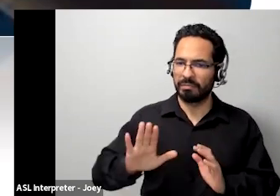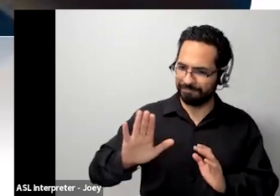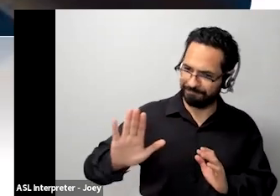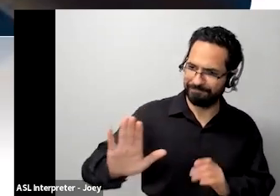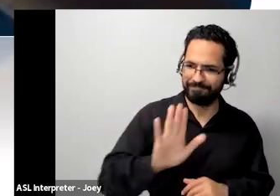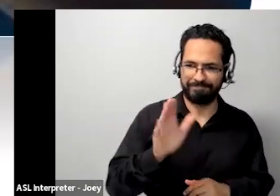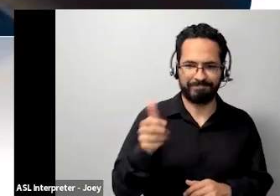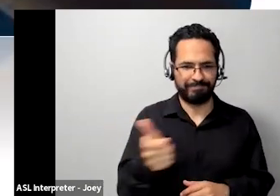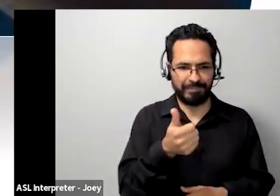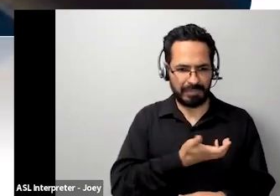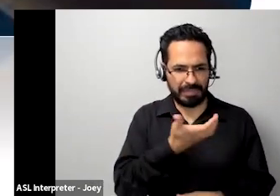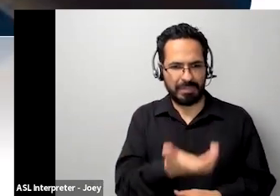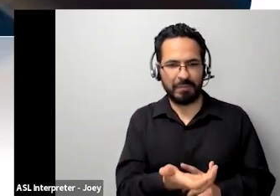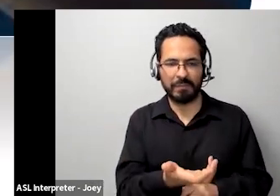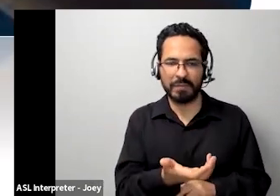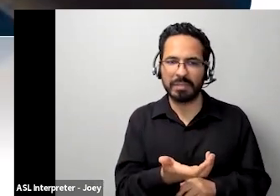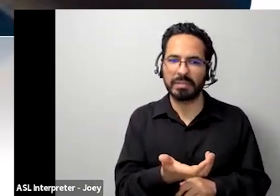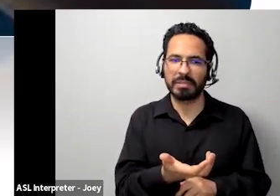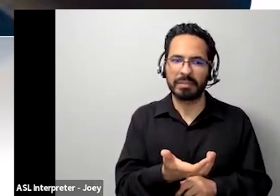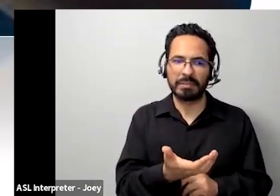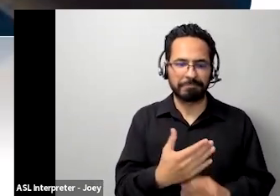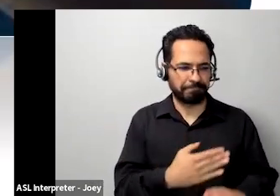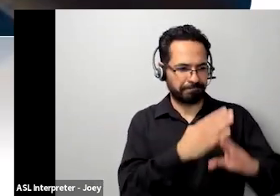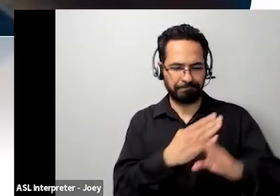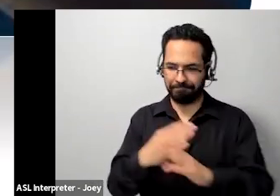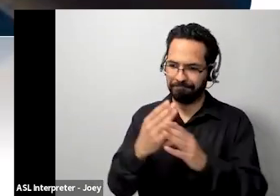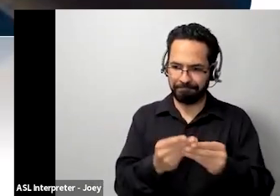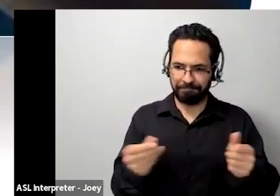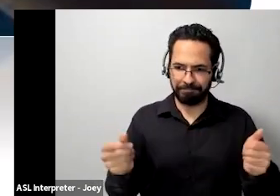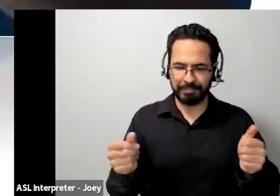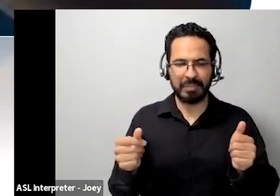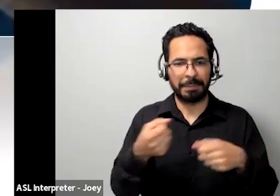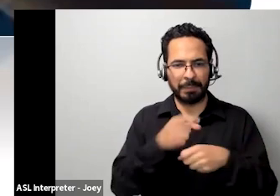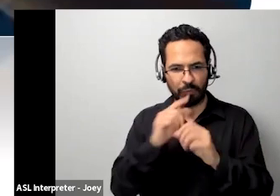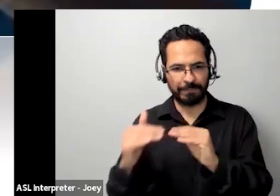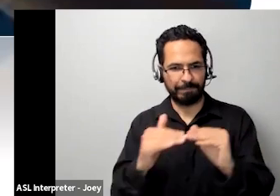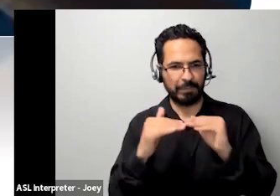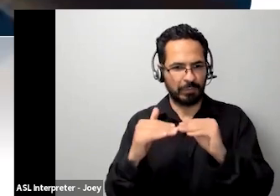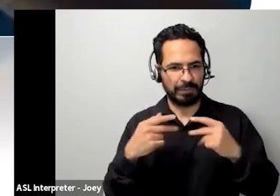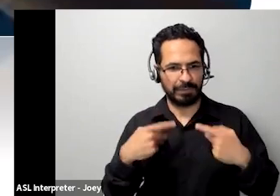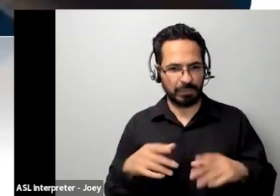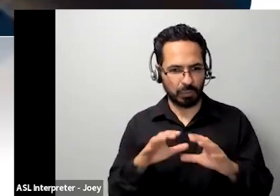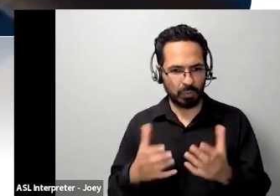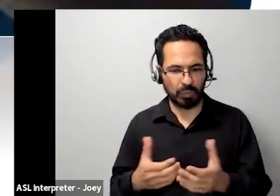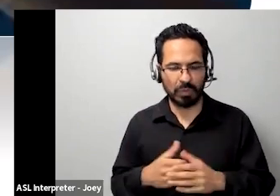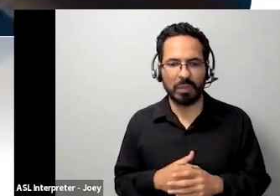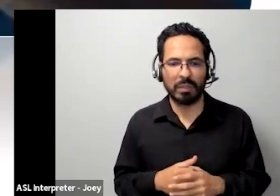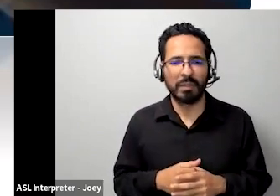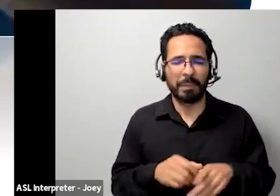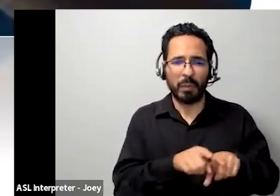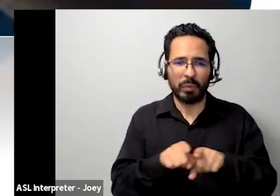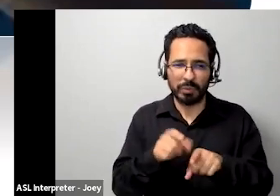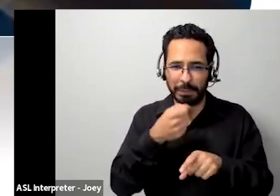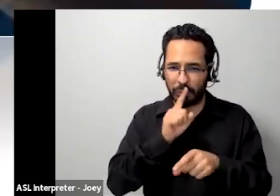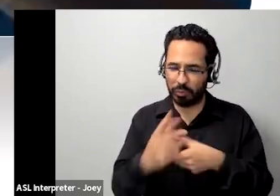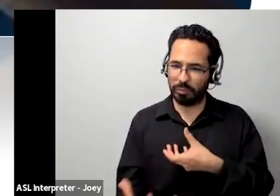self outside of the barriers and inequities of the physical world. But of course, we always want to make sure that we keep the human in the